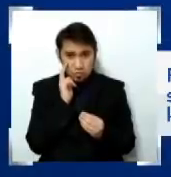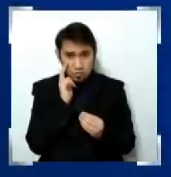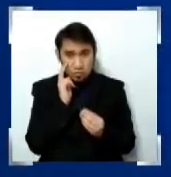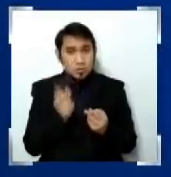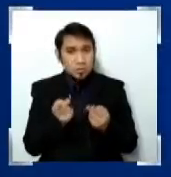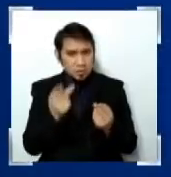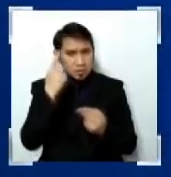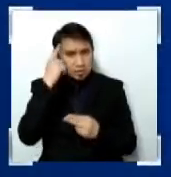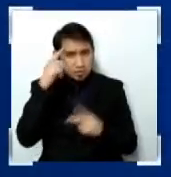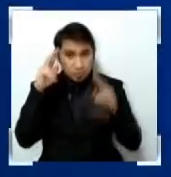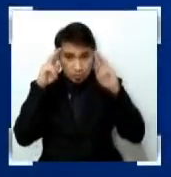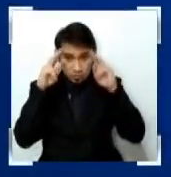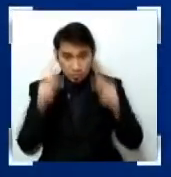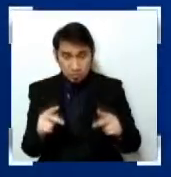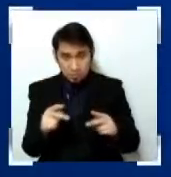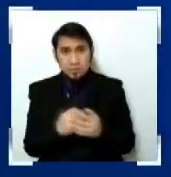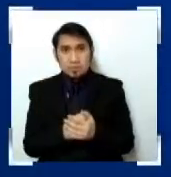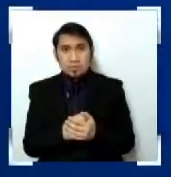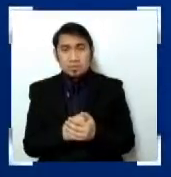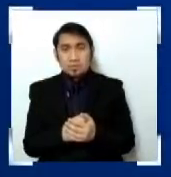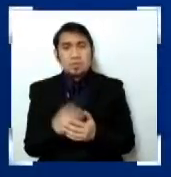is a matter between the HNP